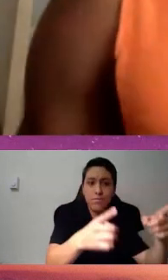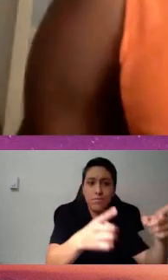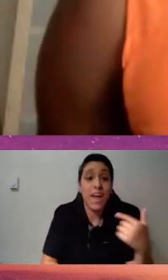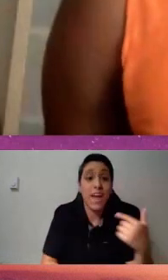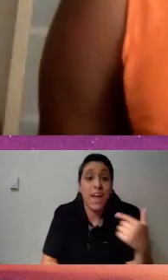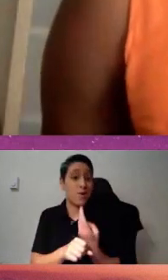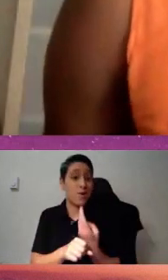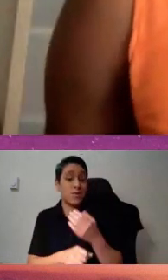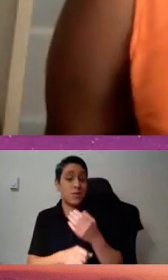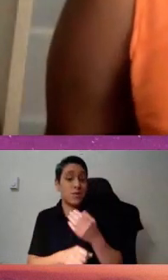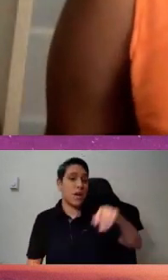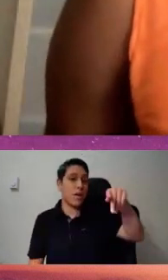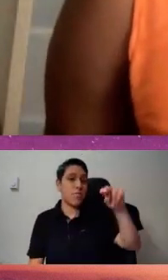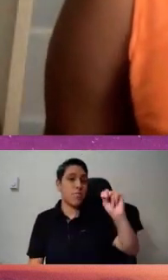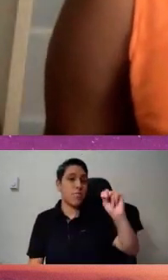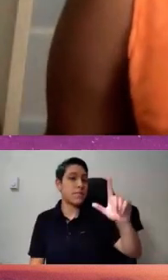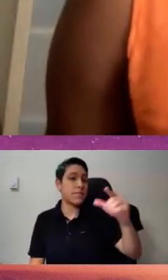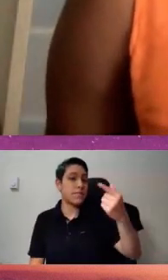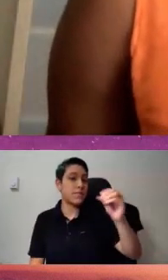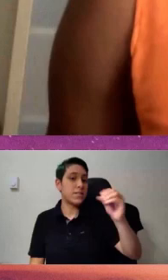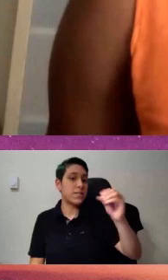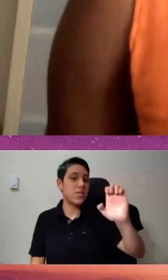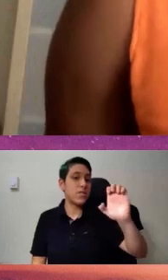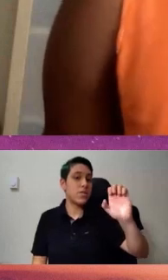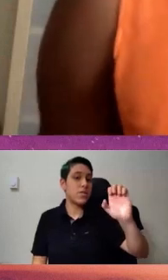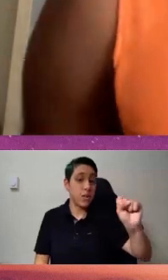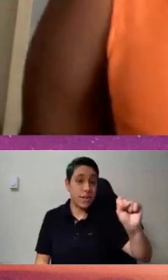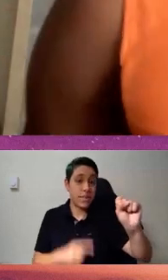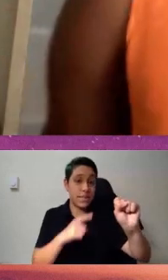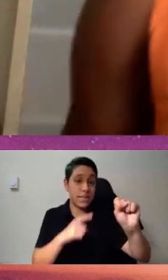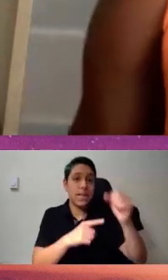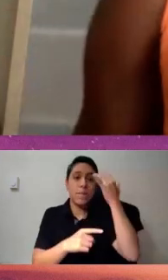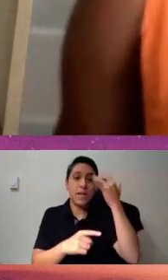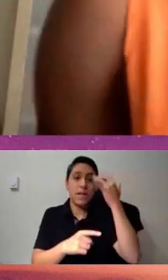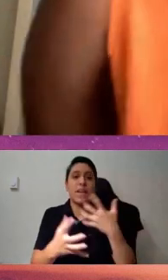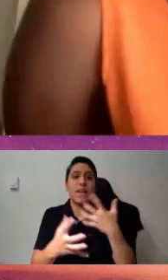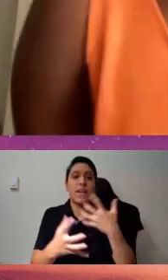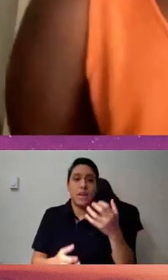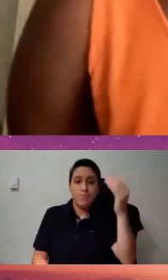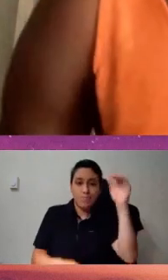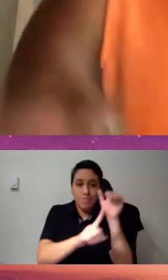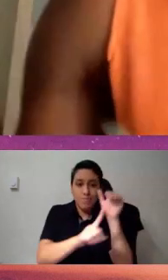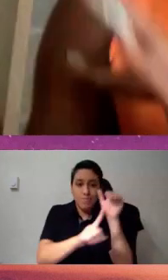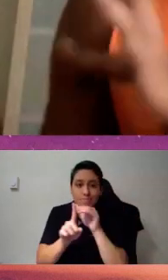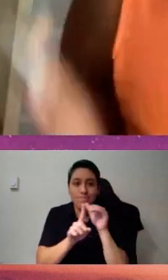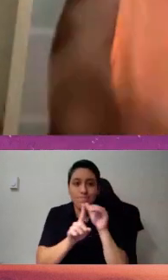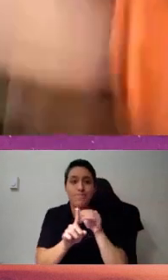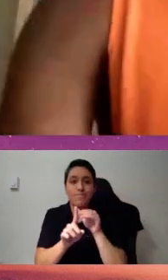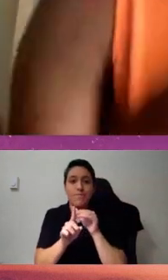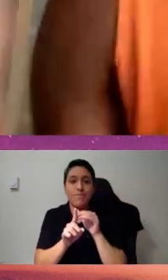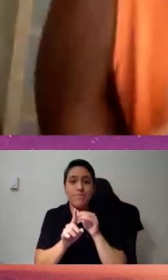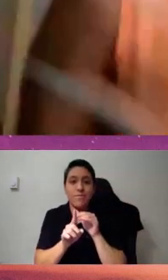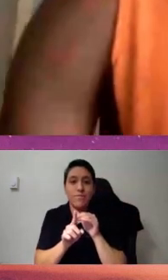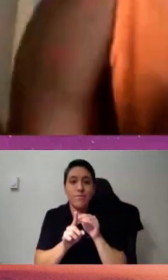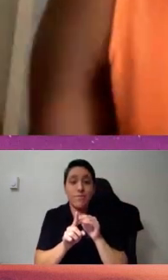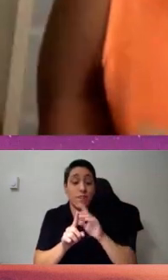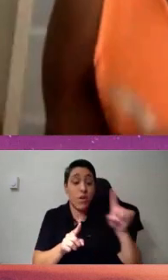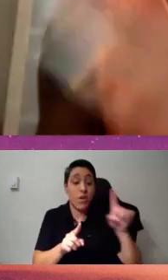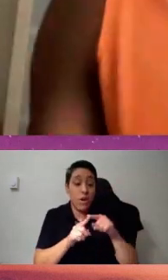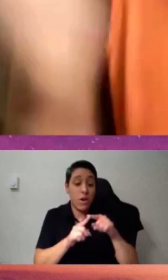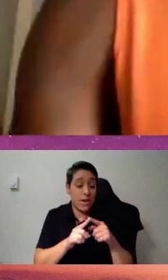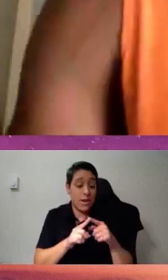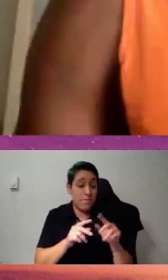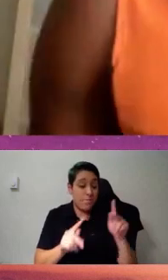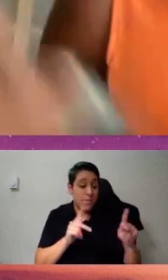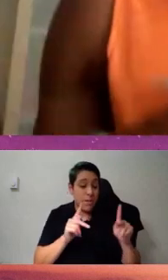pronouns because I want to remind y'all that when they sailed to these lands, there were